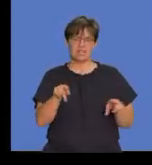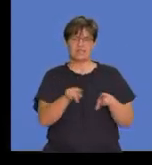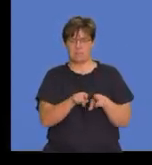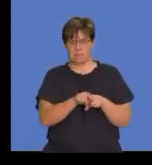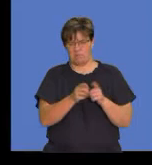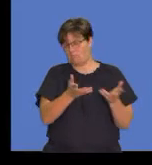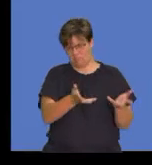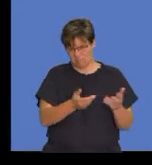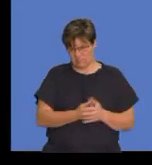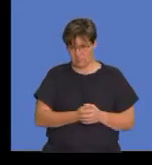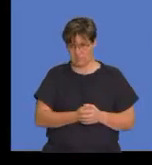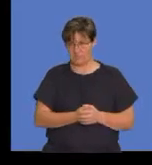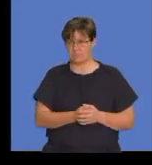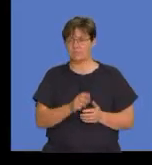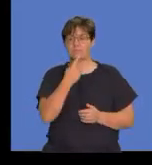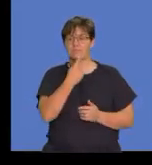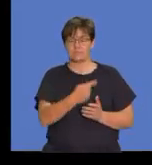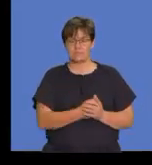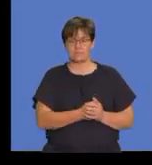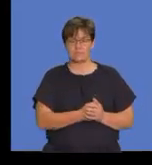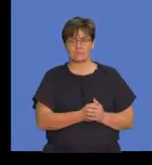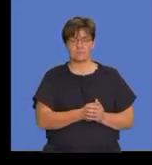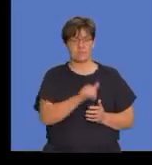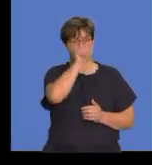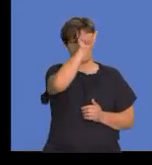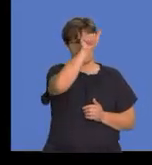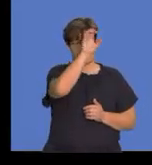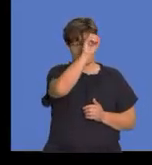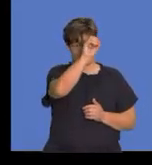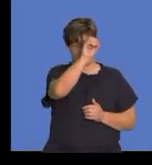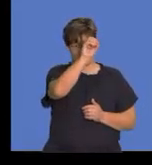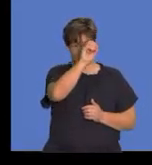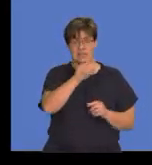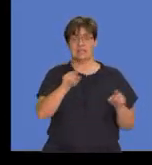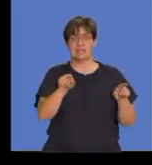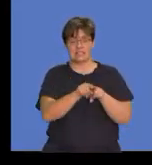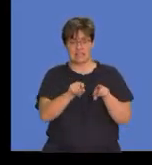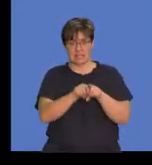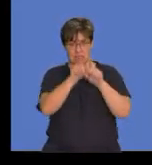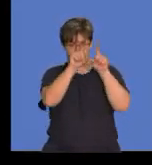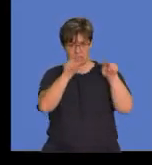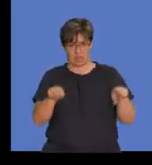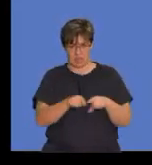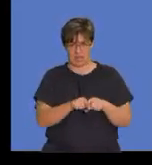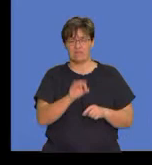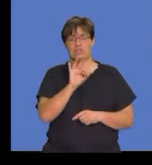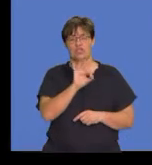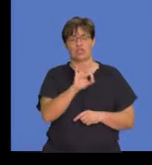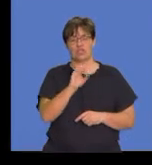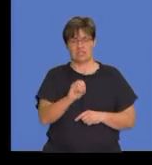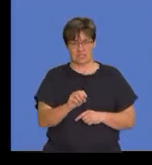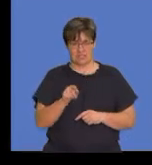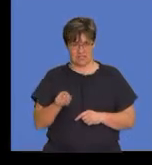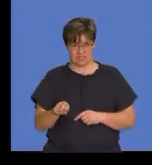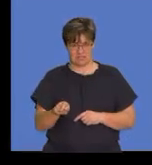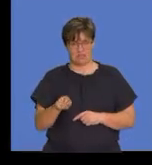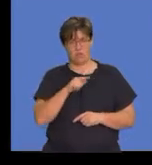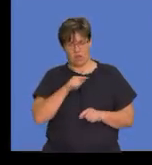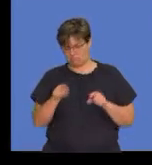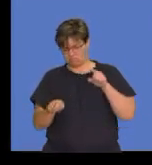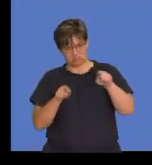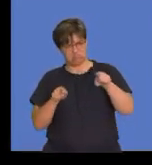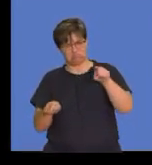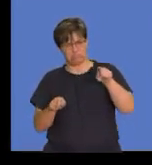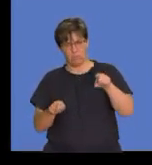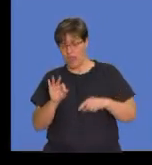something like this. So as I said to you, 60 degrees will be in the same triangle as the 30 degrees. This is really what